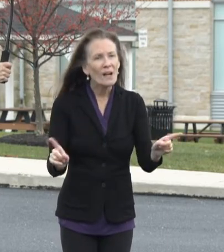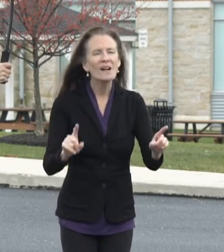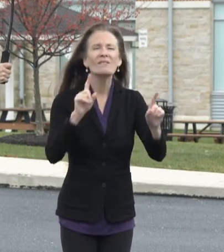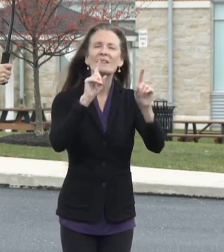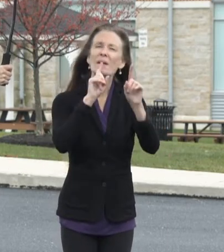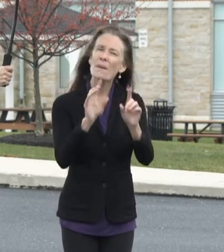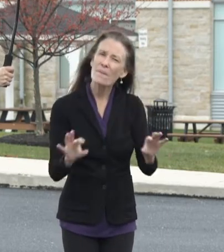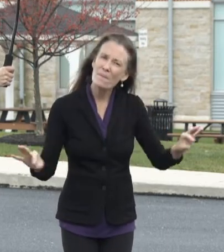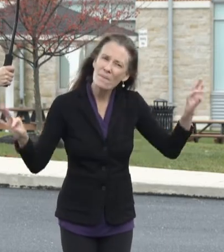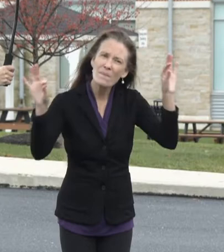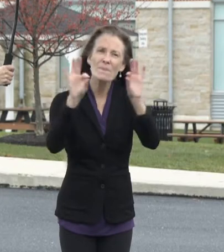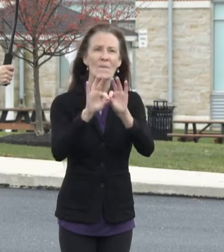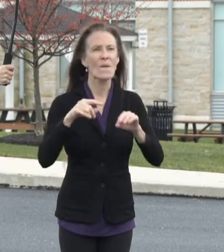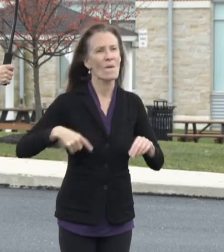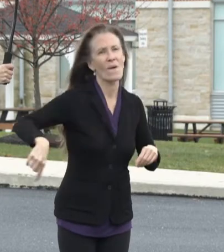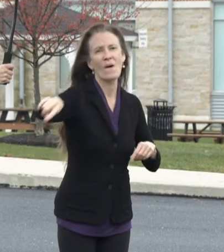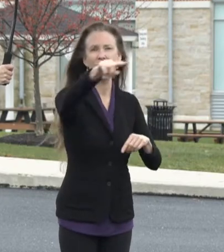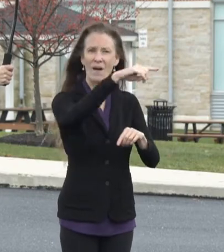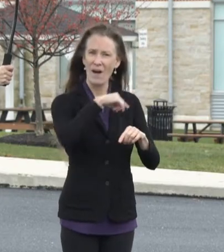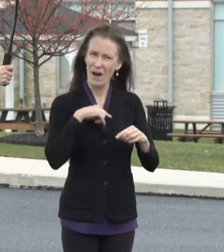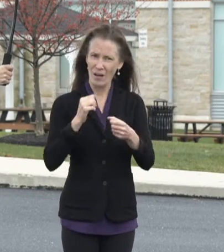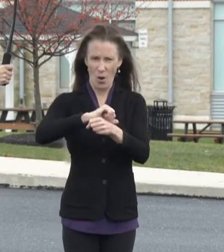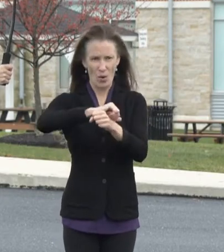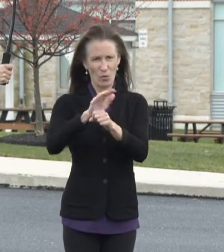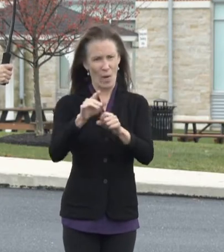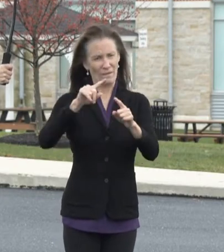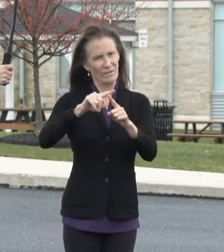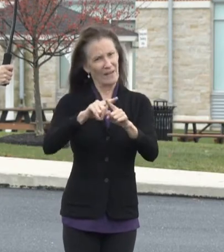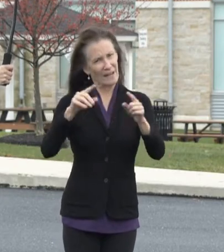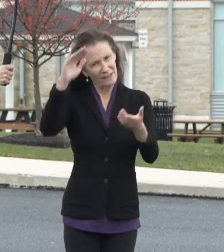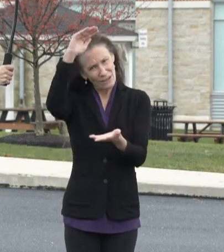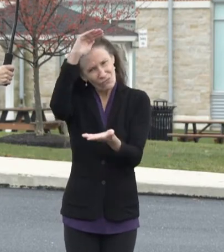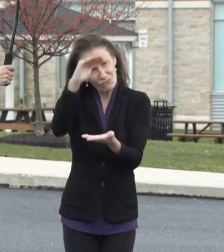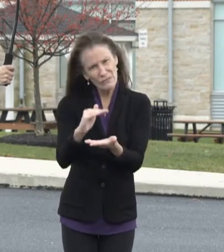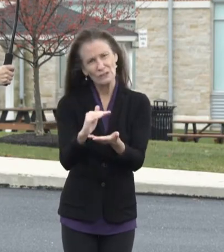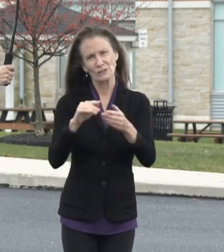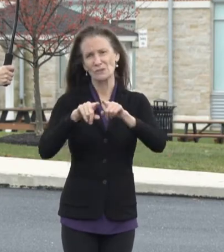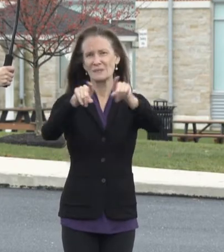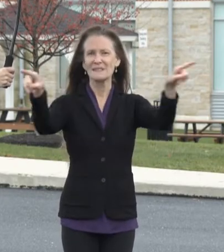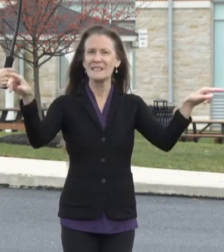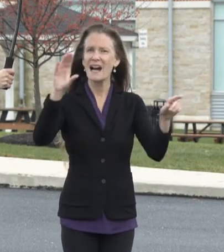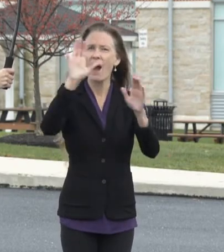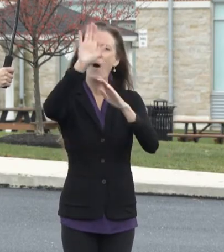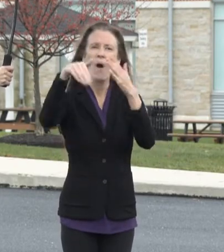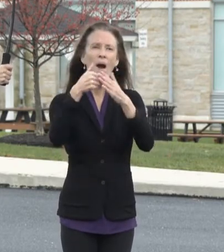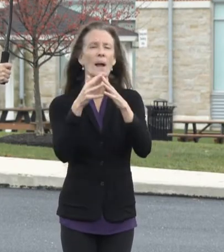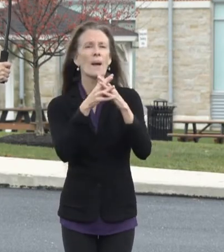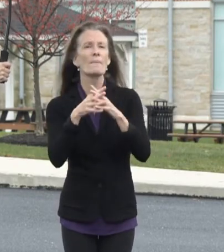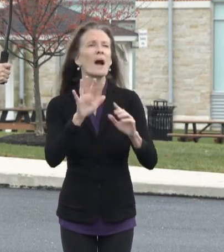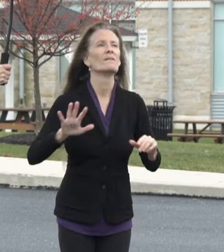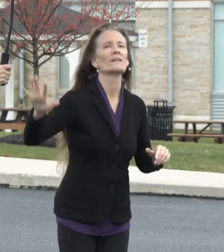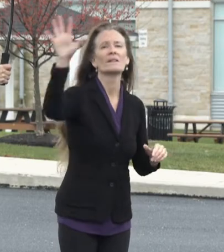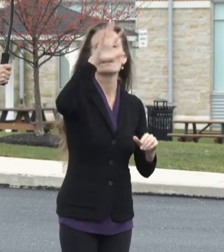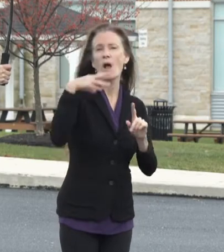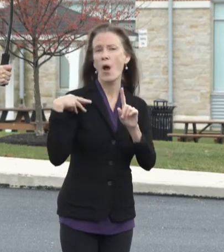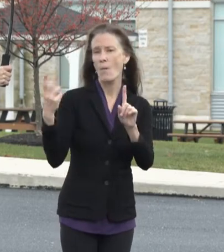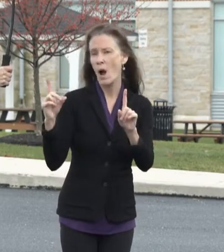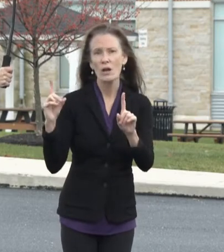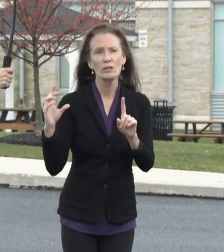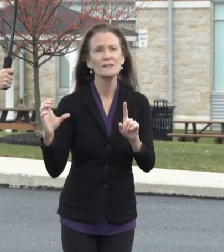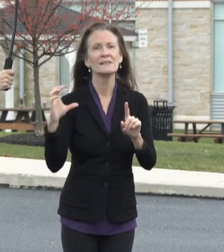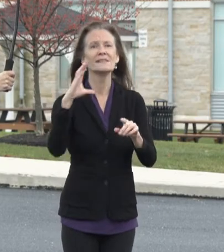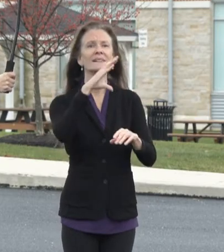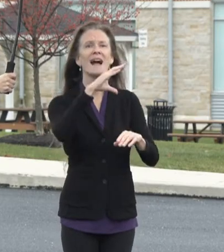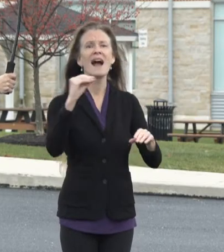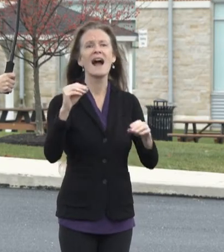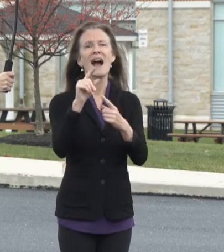our COVID-19 response and recovery in all 50 states, in Washington, D.C., and in 3 territories. And they have served